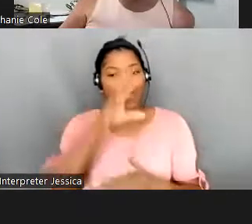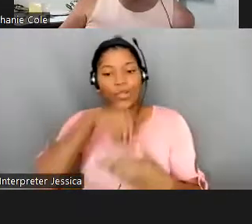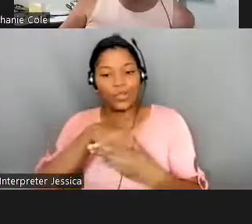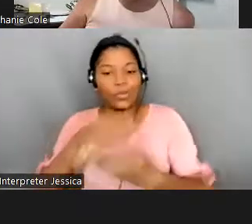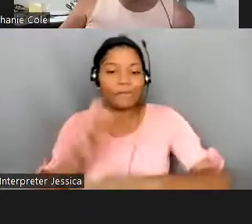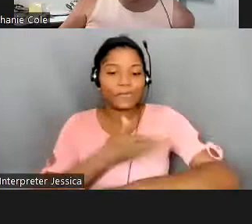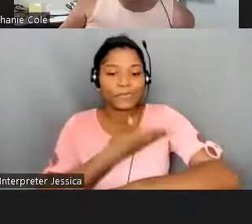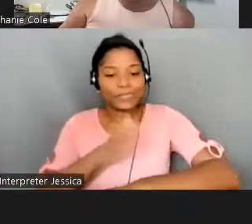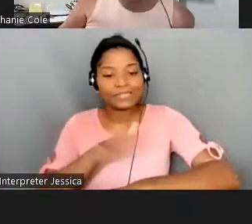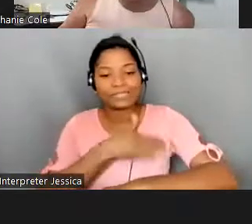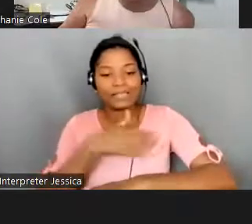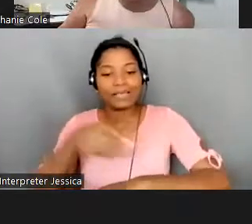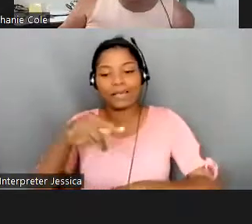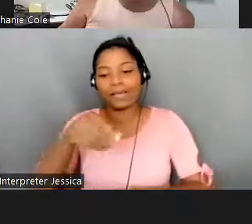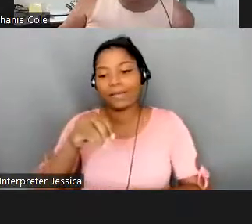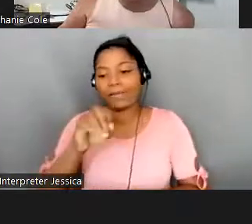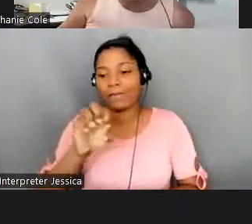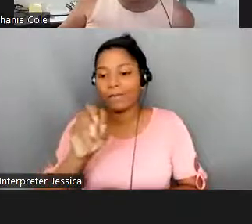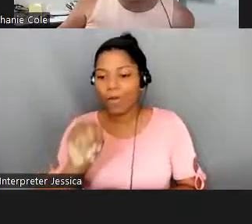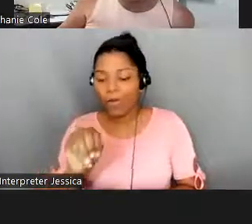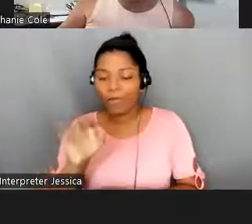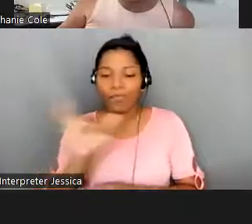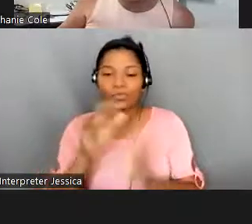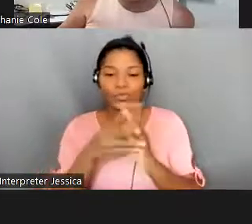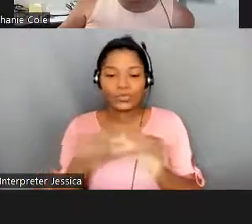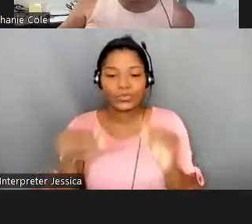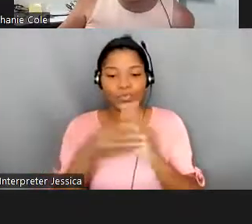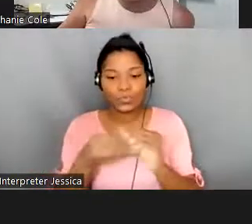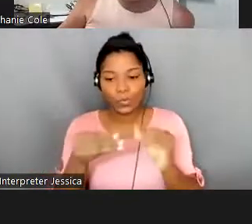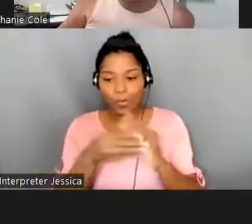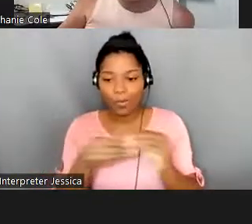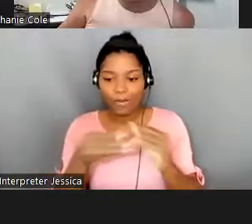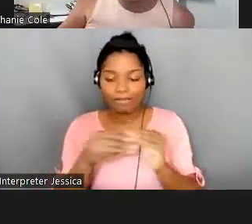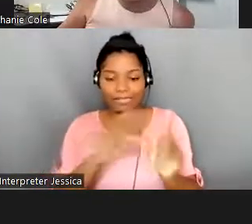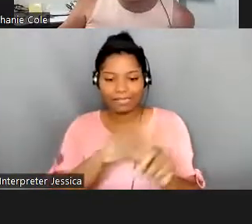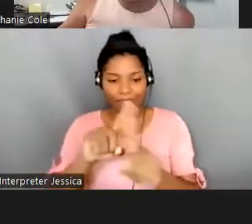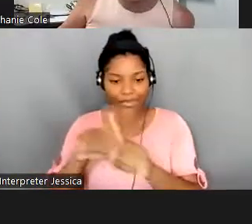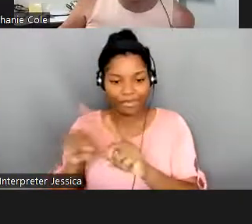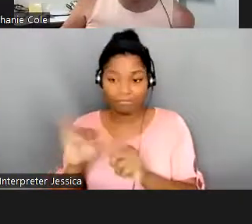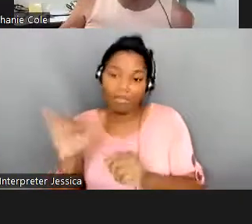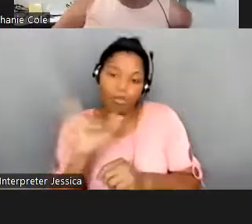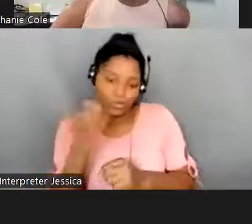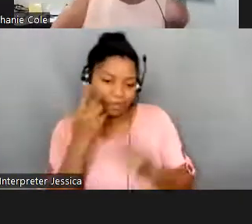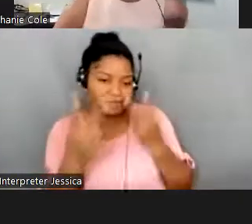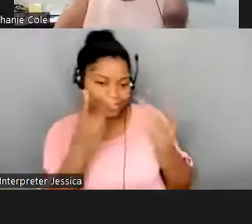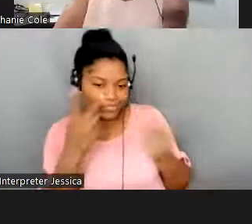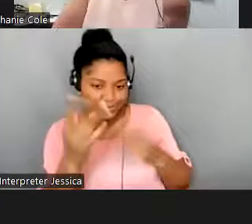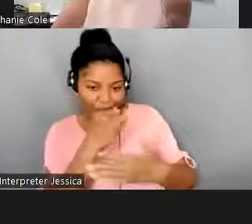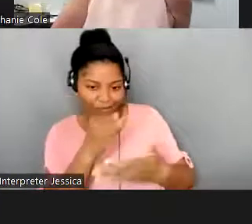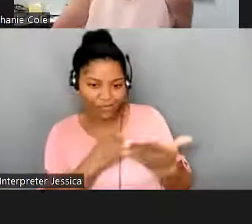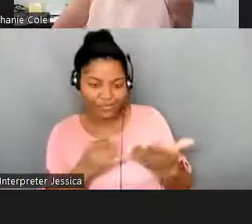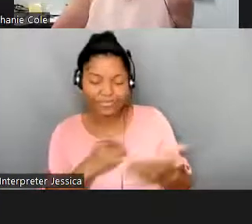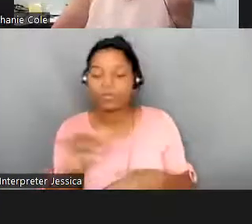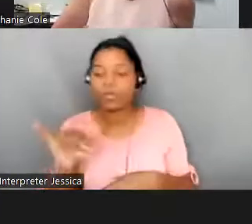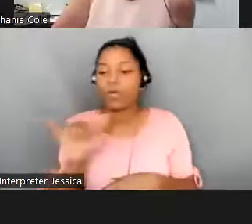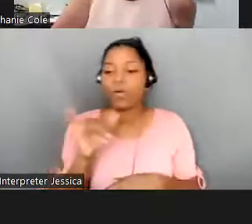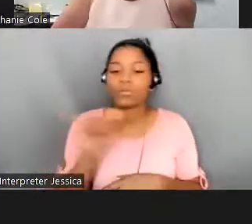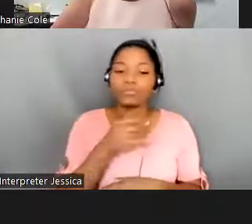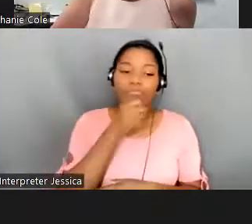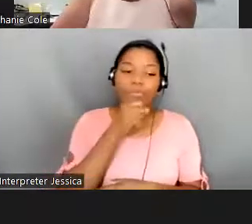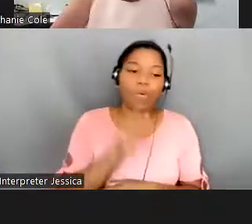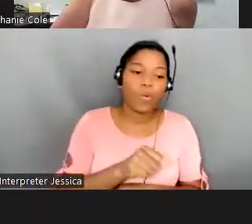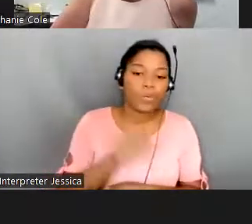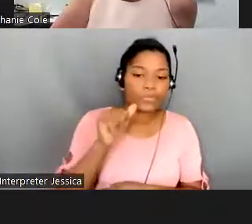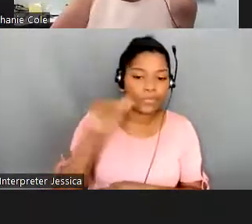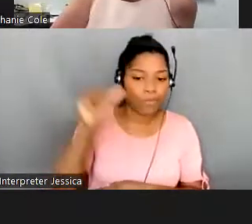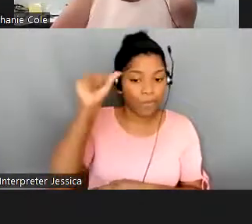music and storytelling and visual arts. And we also include people who, older adults who are not necessarily